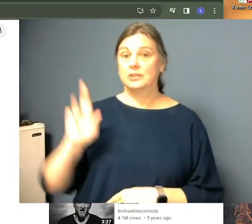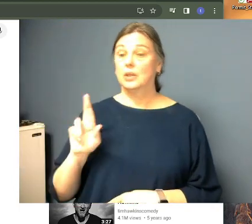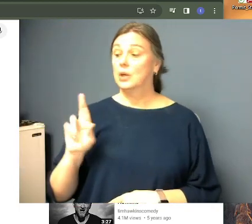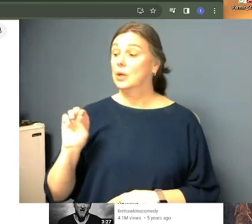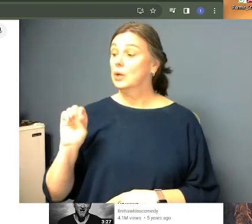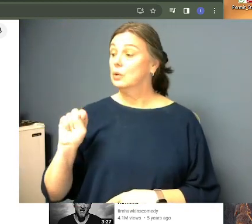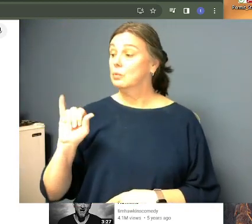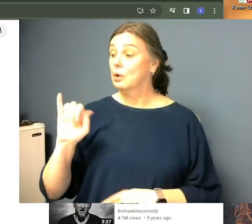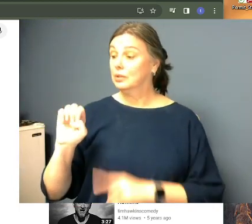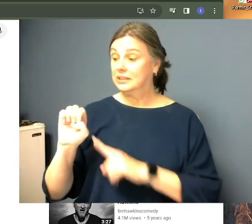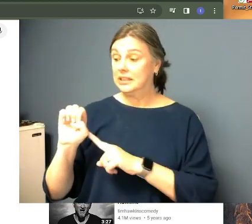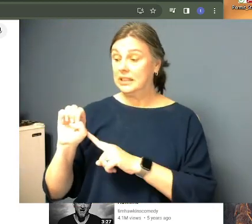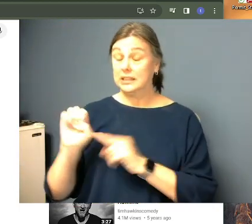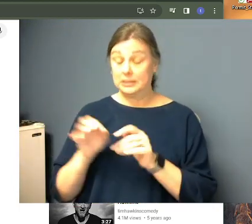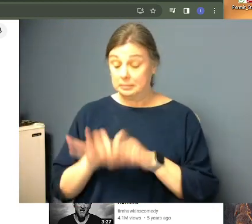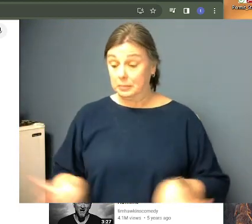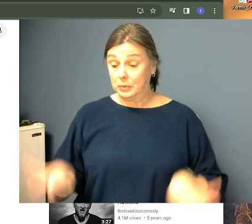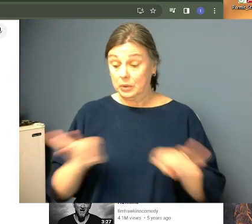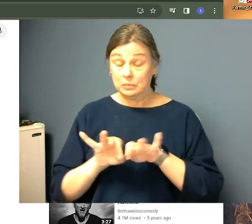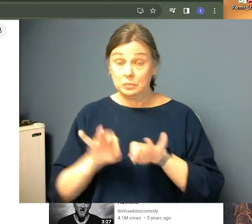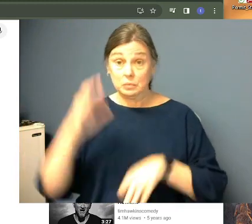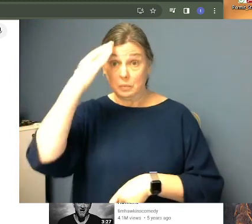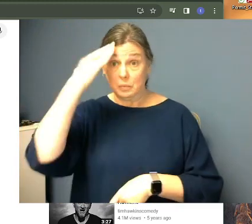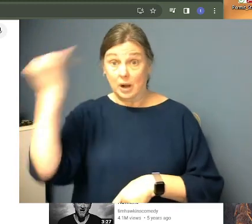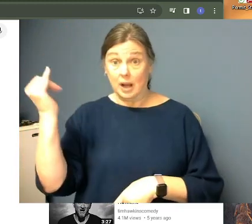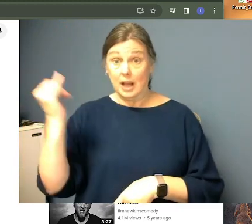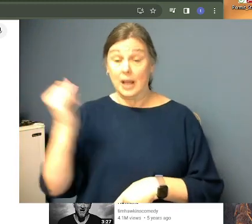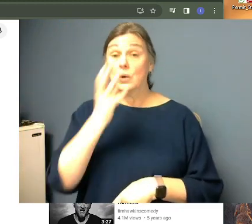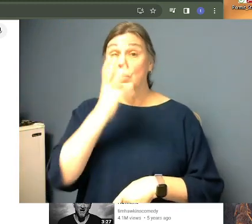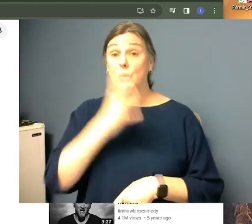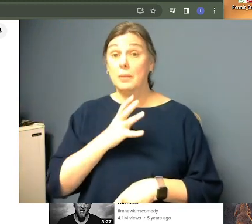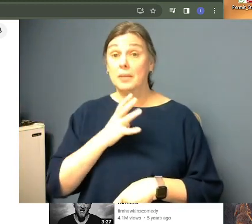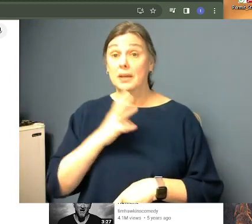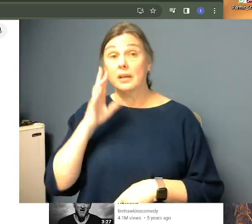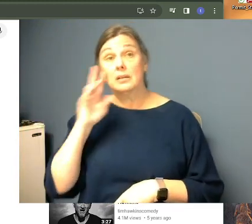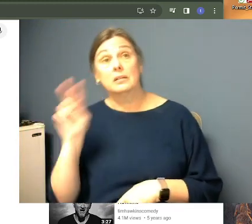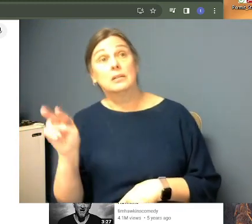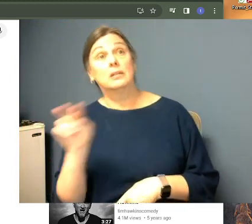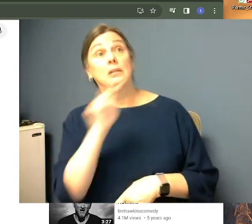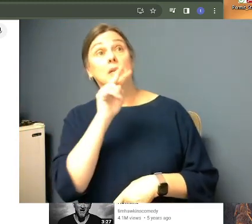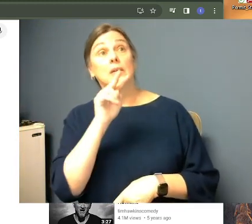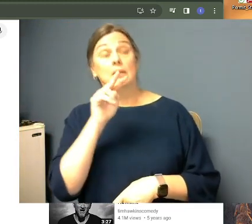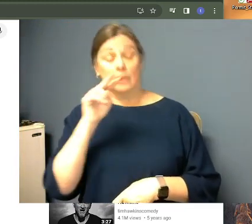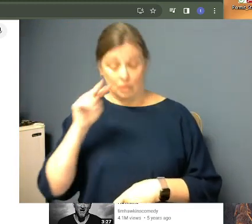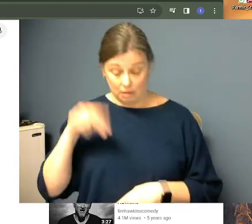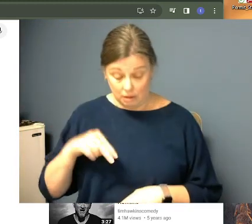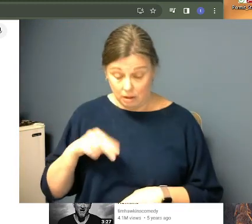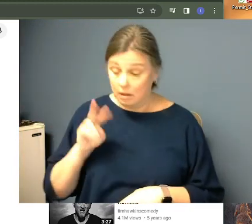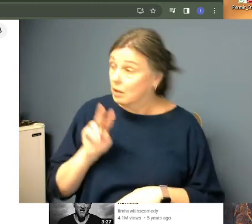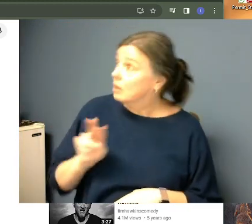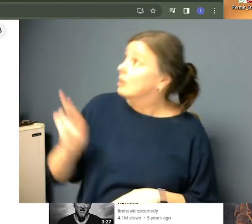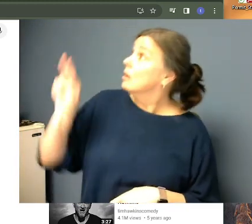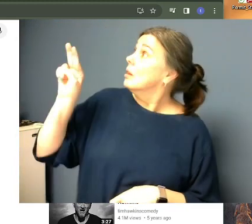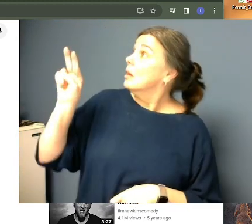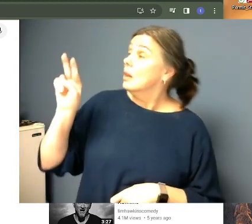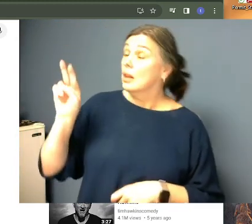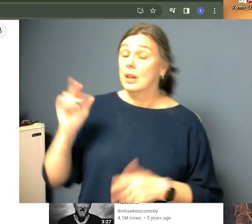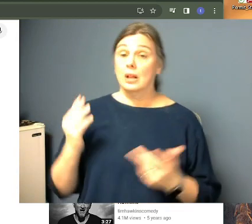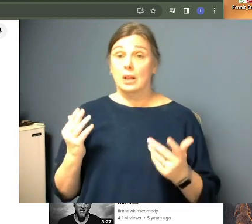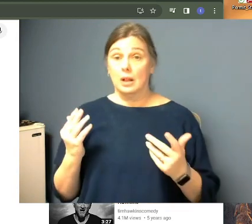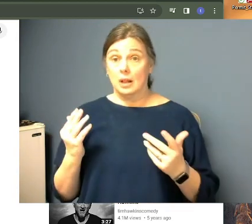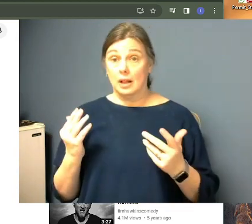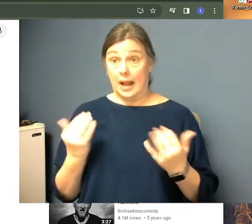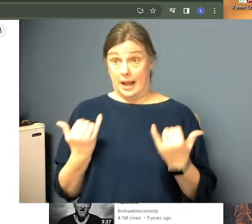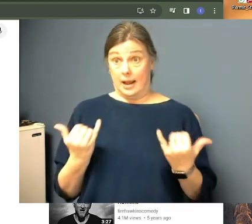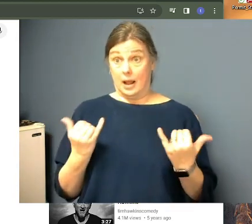looking at us. Right? Remember, we said in all these other pictures we've looked at before, like particularly when we